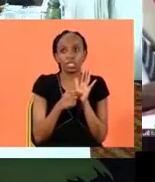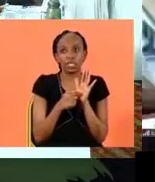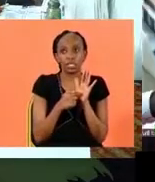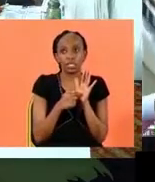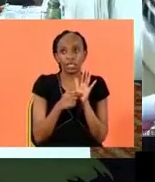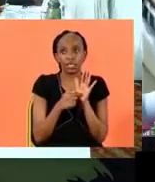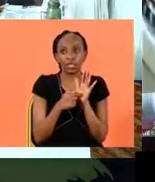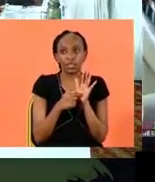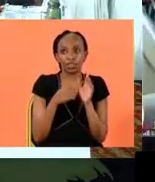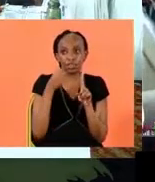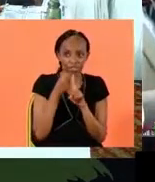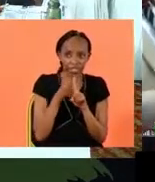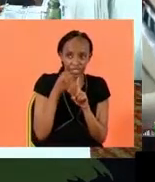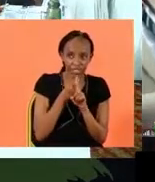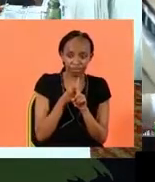fighting